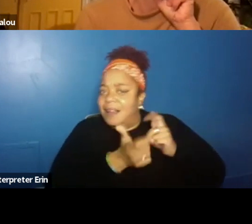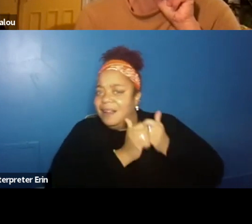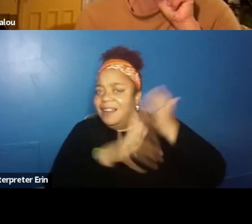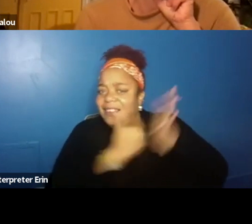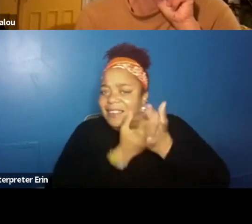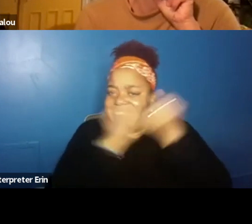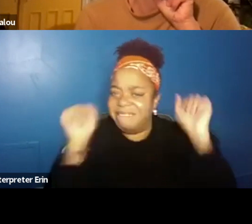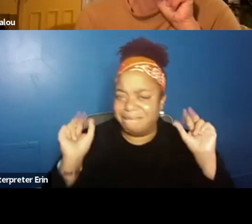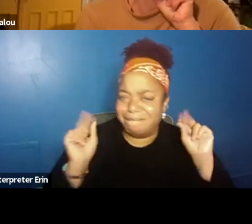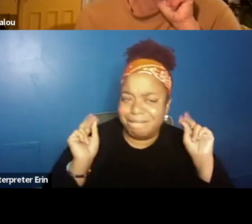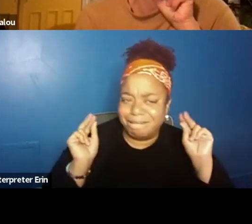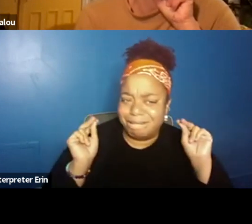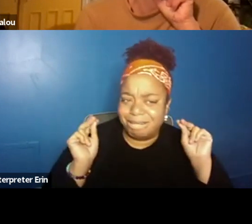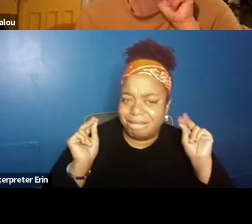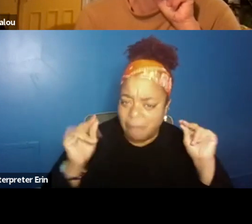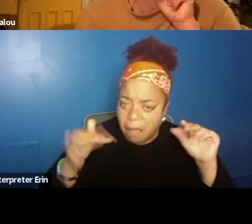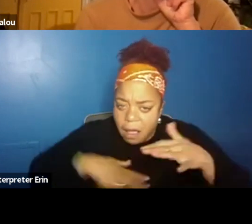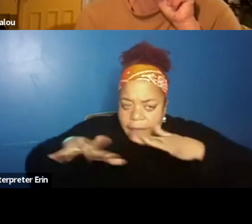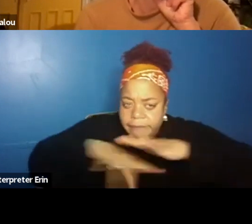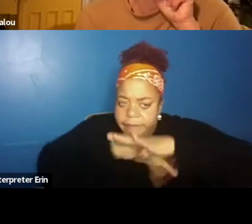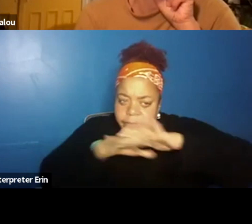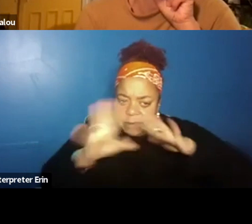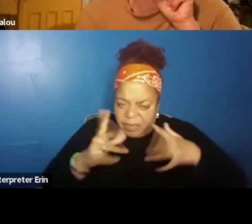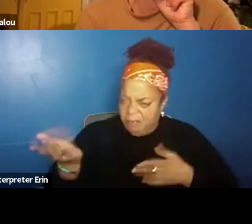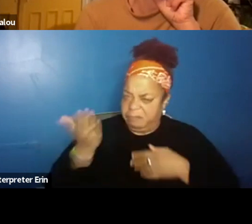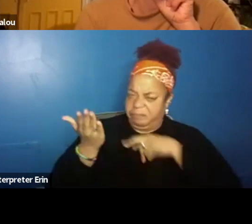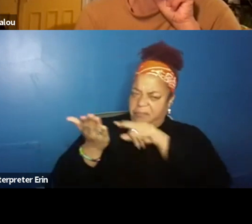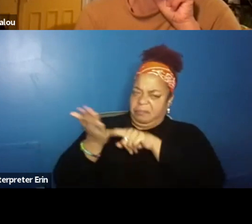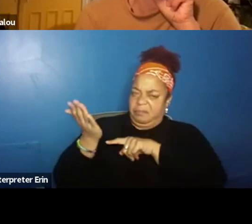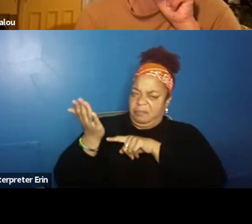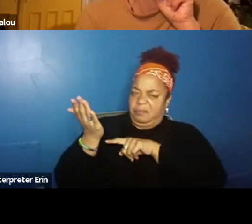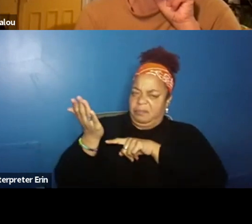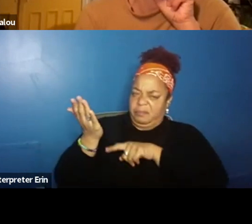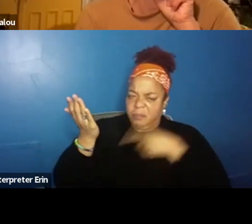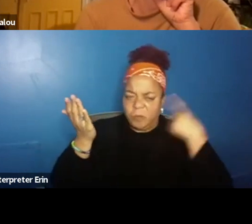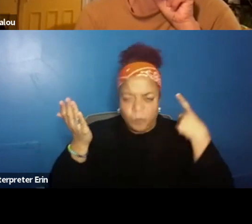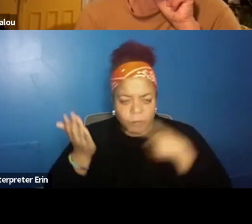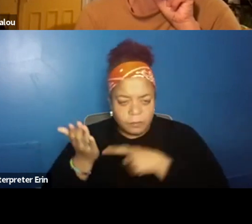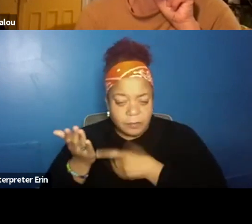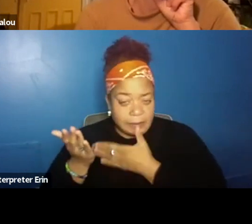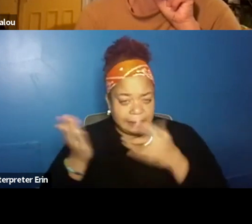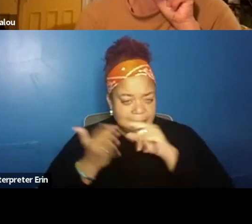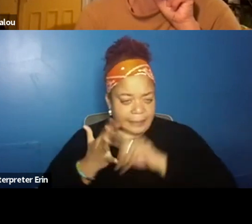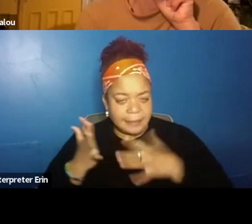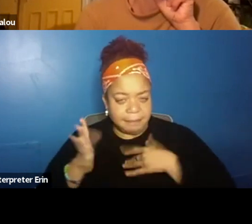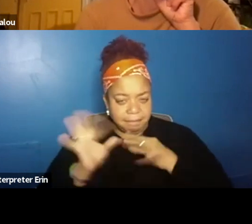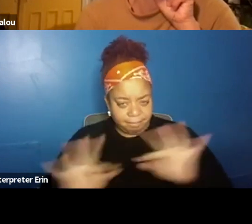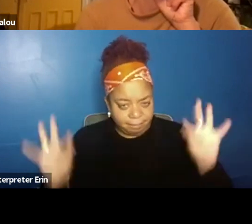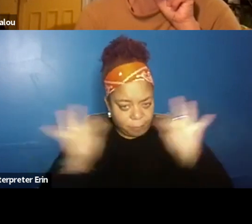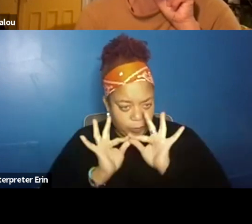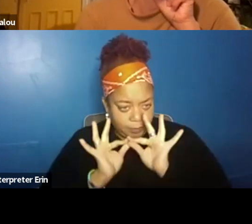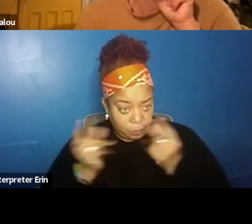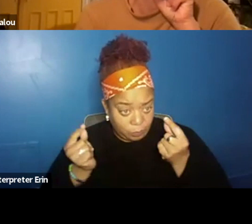things underlying on my list, I'm looking, that I think is important to contend with is that there is a